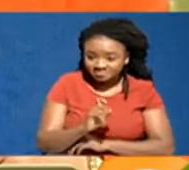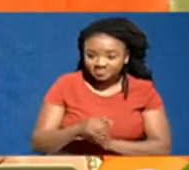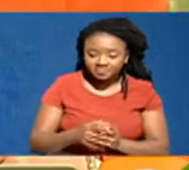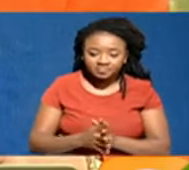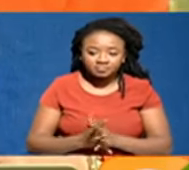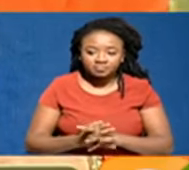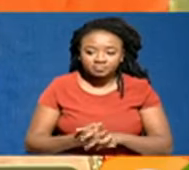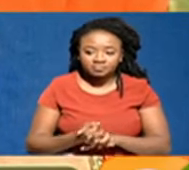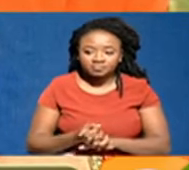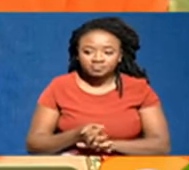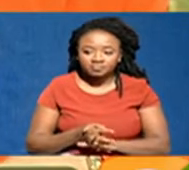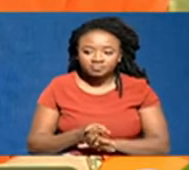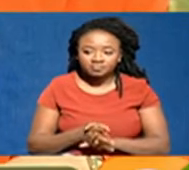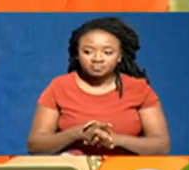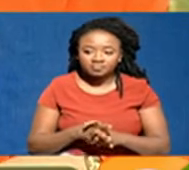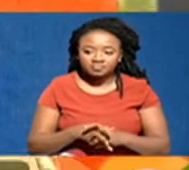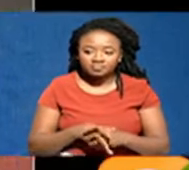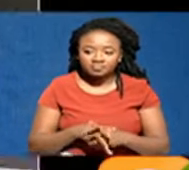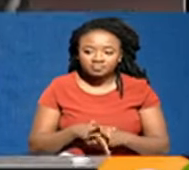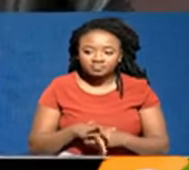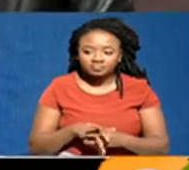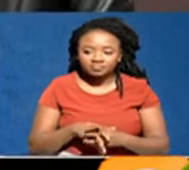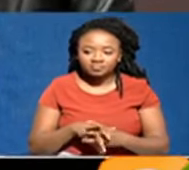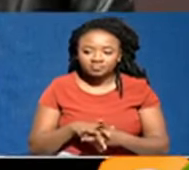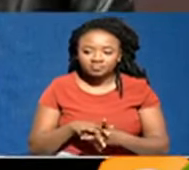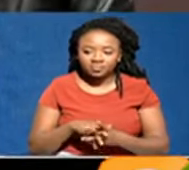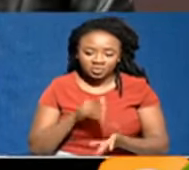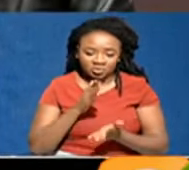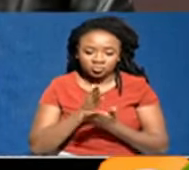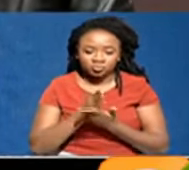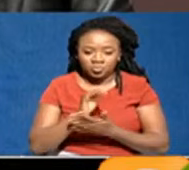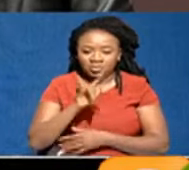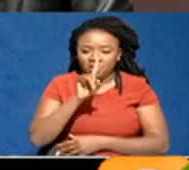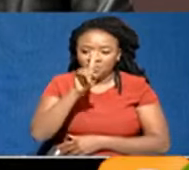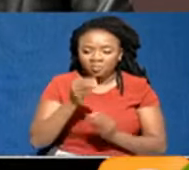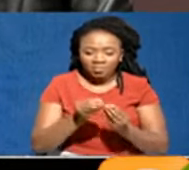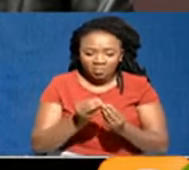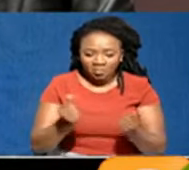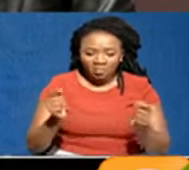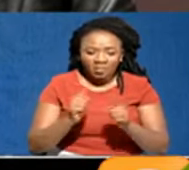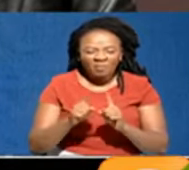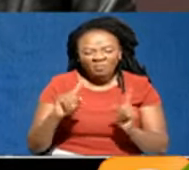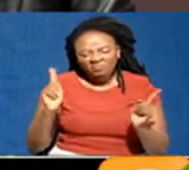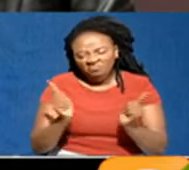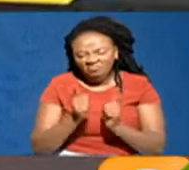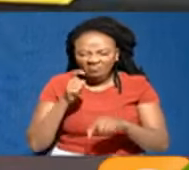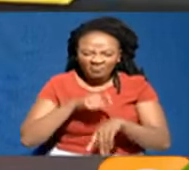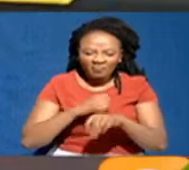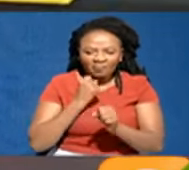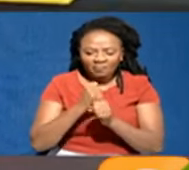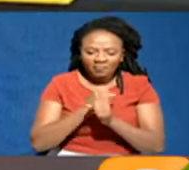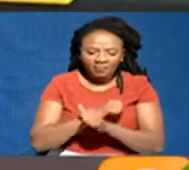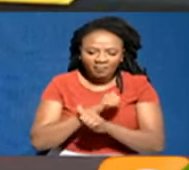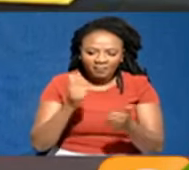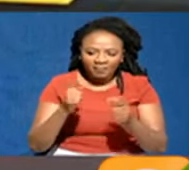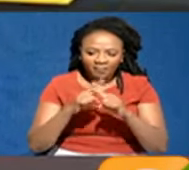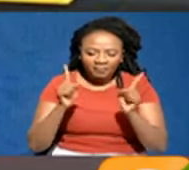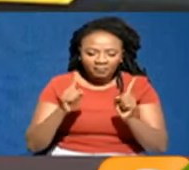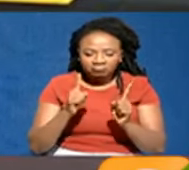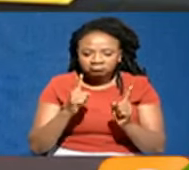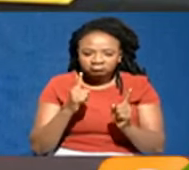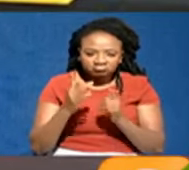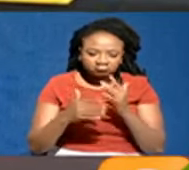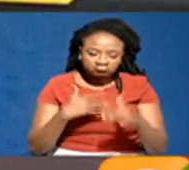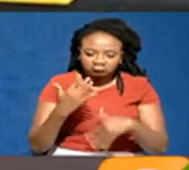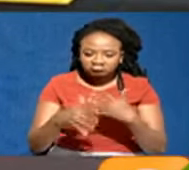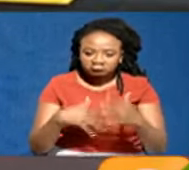alcoblow? I mean, it's one of the interventions. And I think for some time it worked. Just that perhaps maybe the